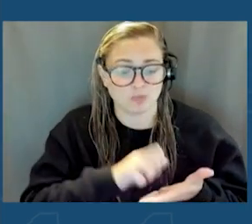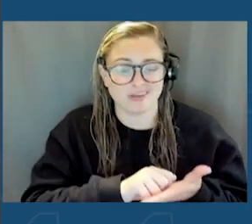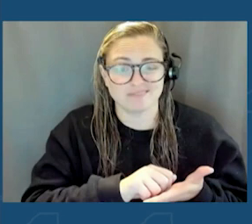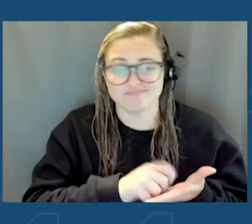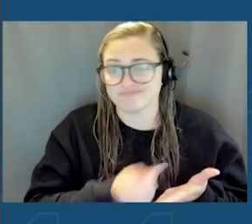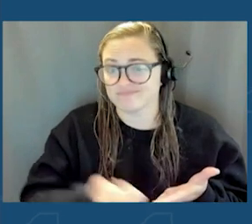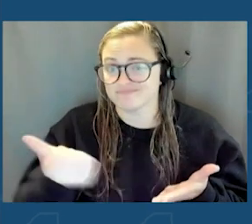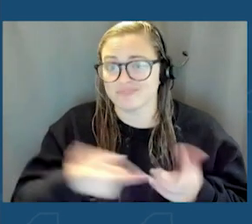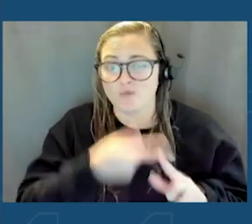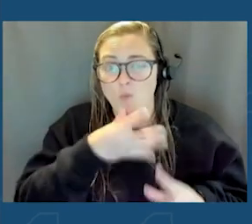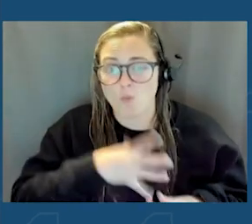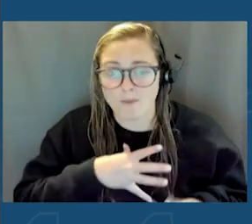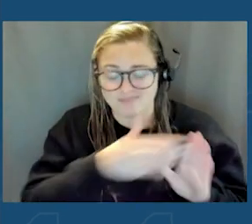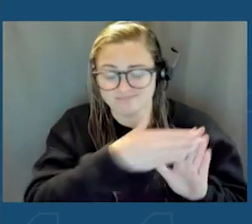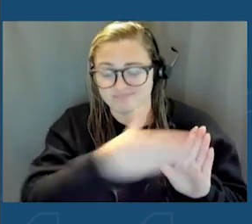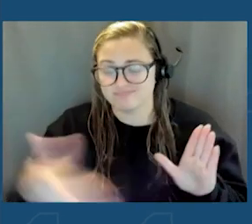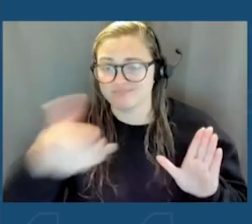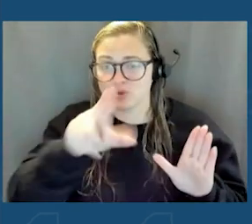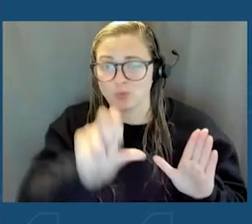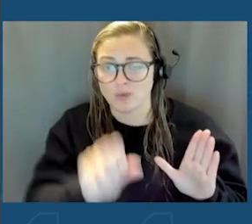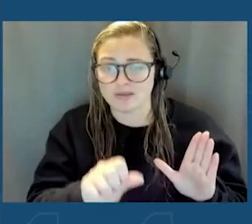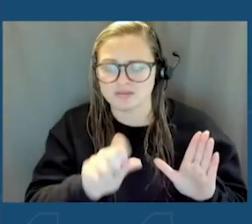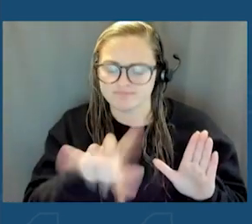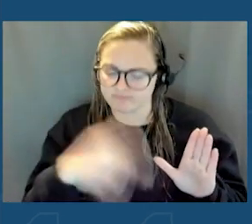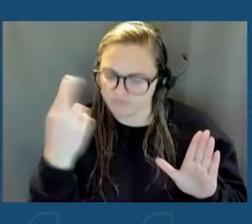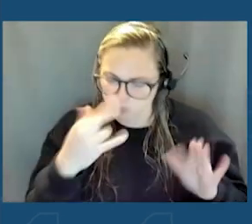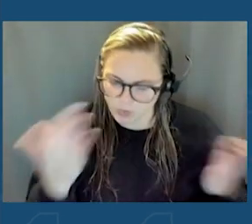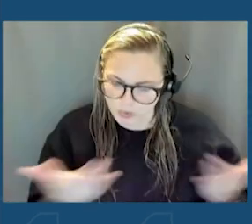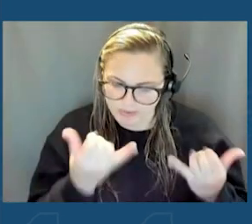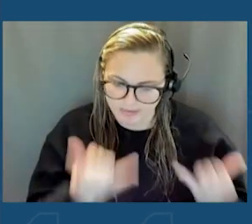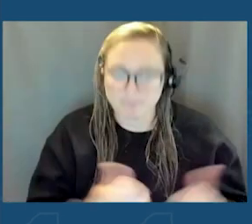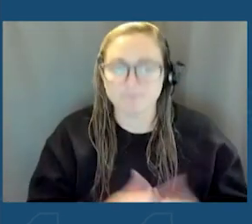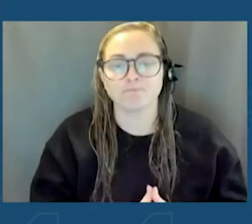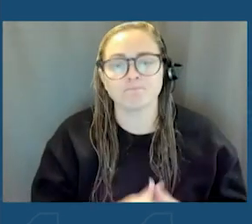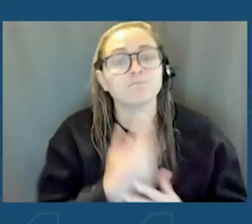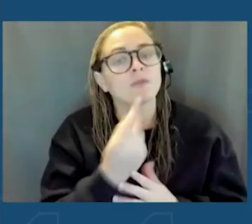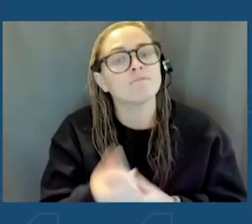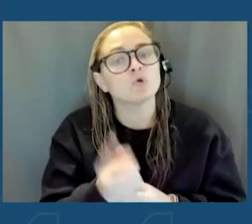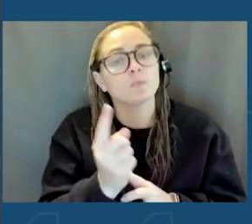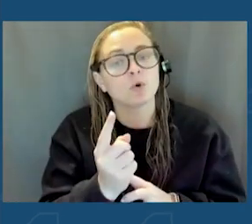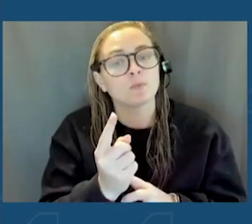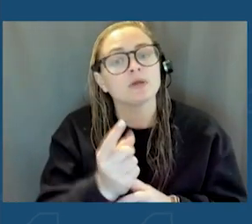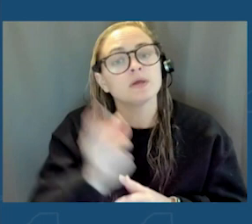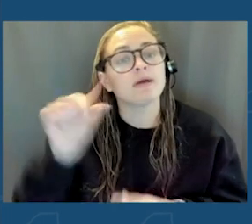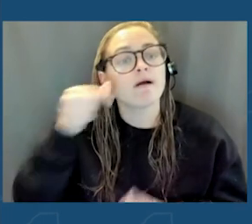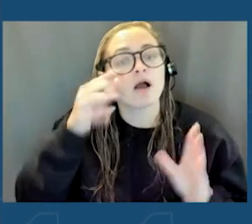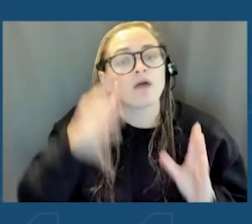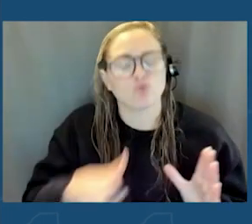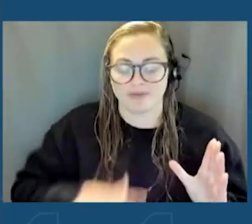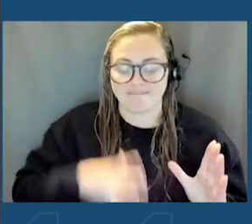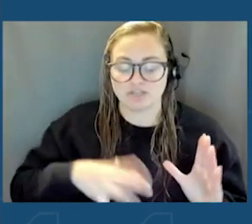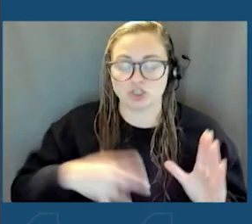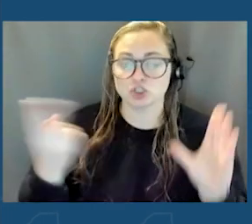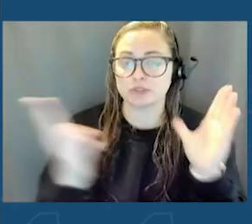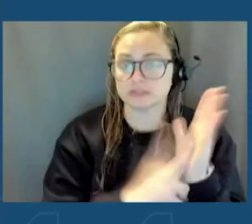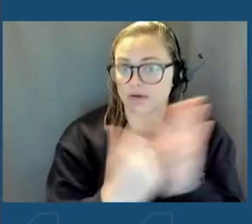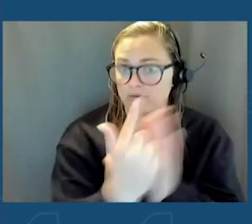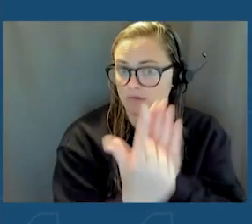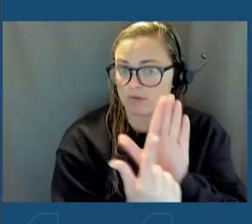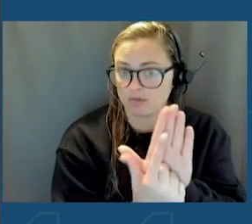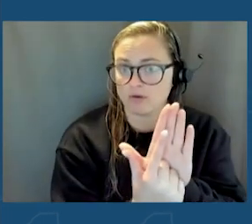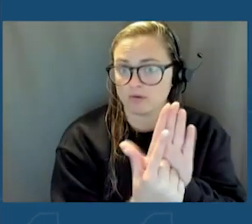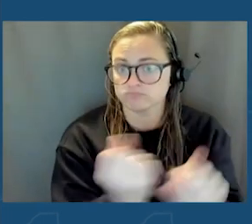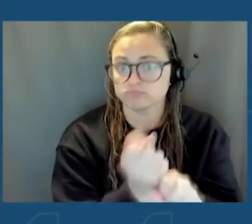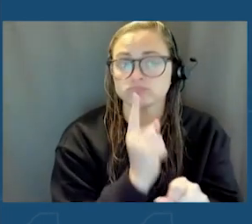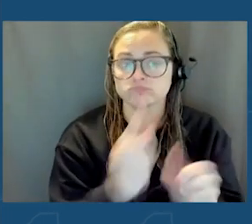nation, which is why we are here today. In a few moments, Governor Hochul will officially sign legislation ensuring New